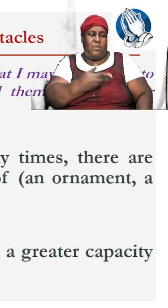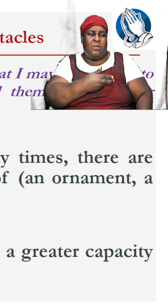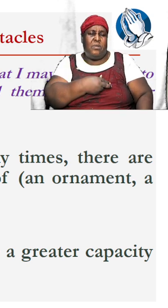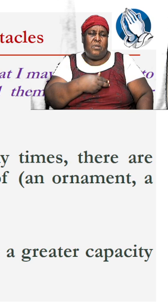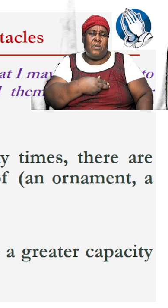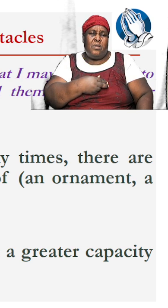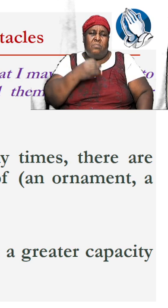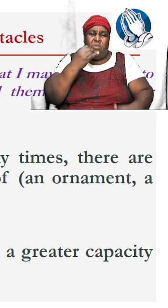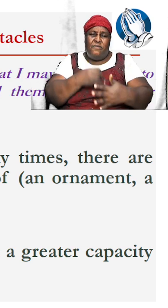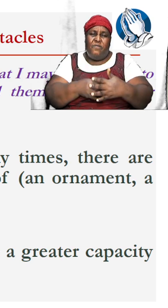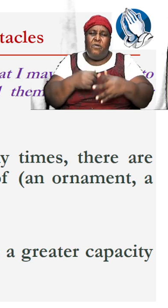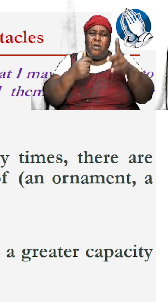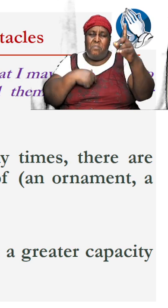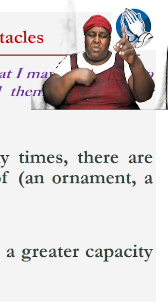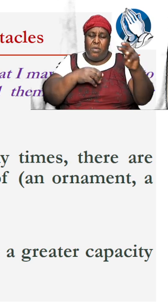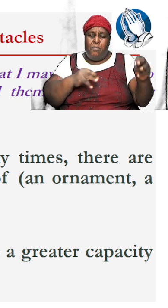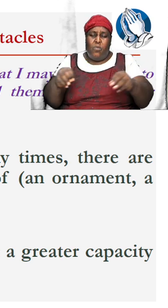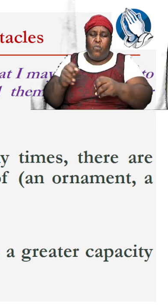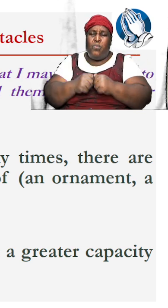can move with you,